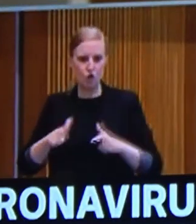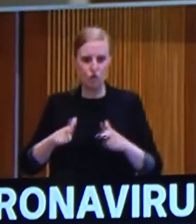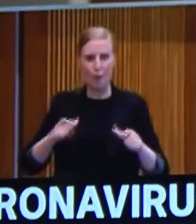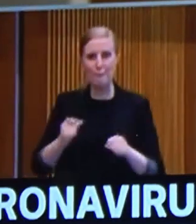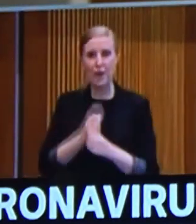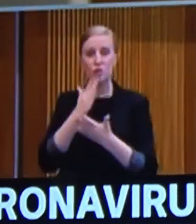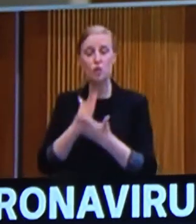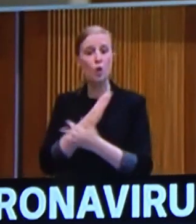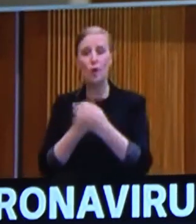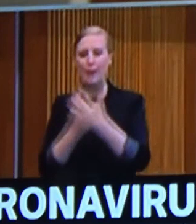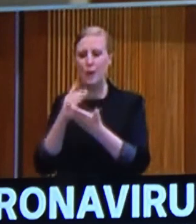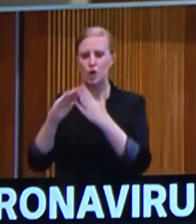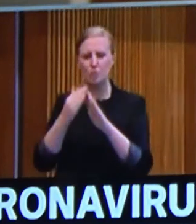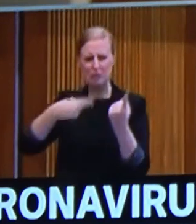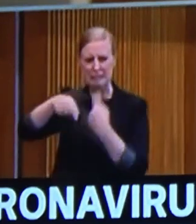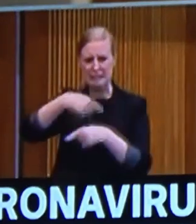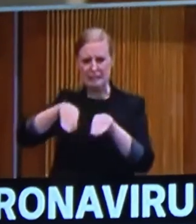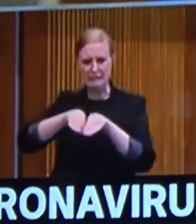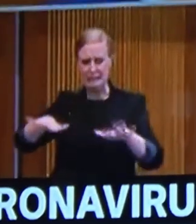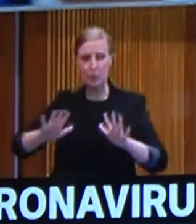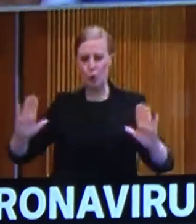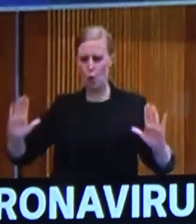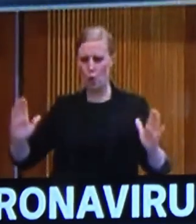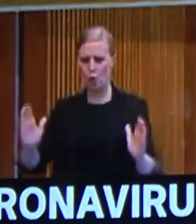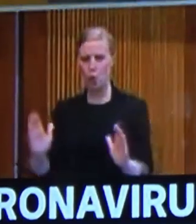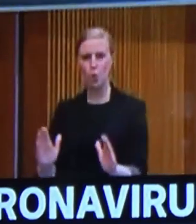near the 7,500. That is the objective.